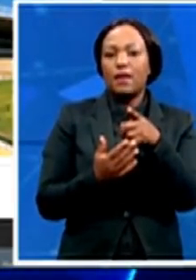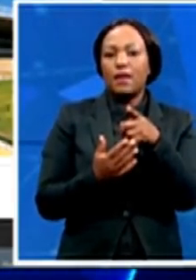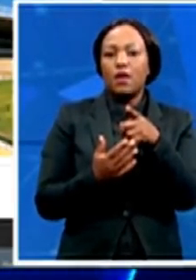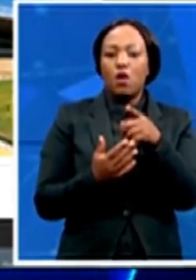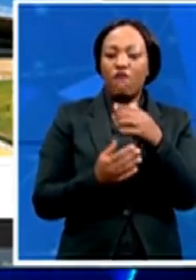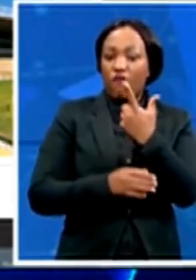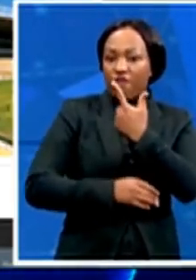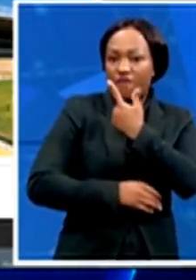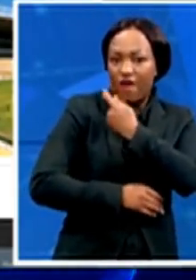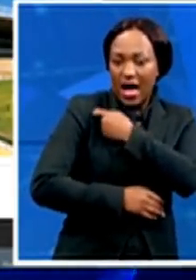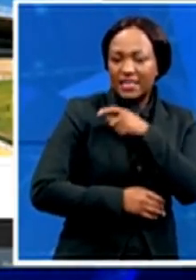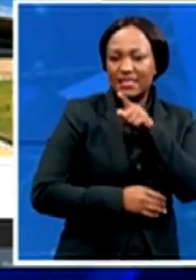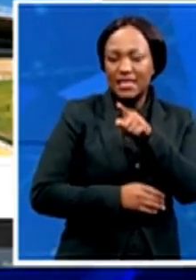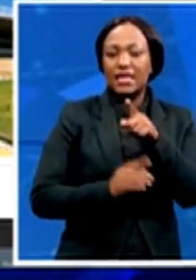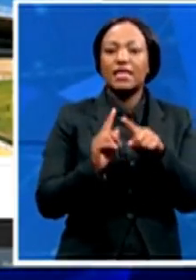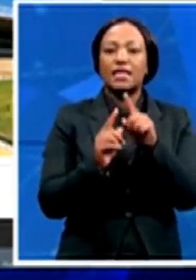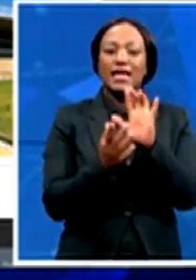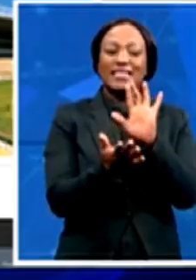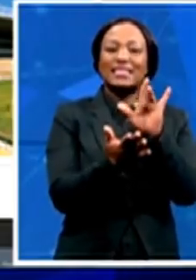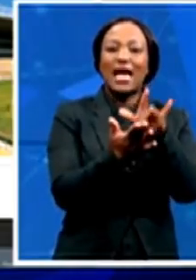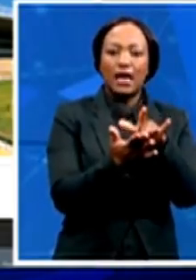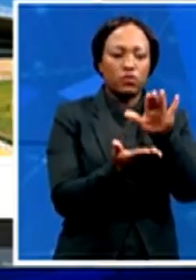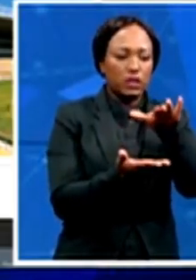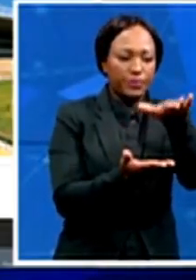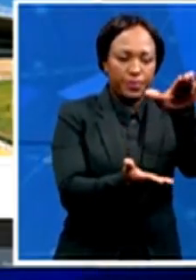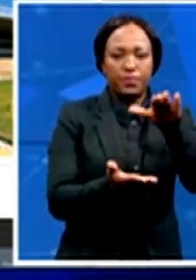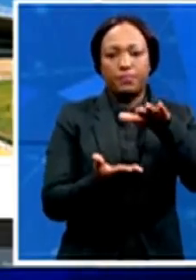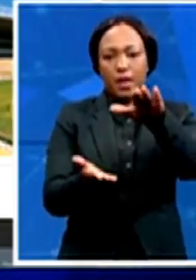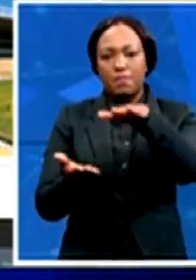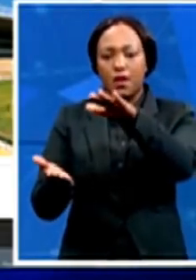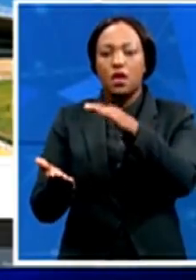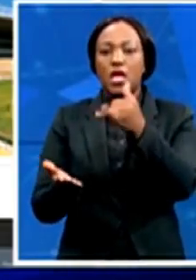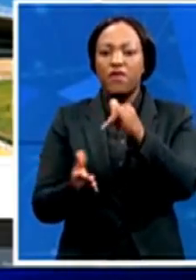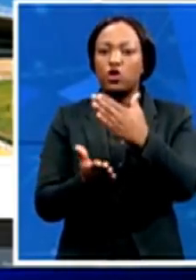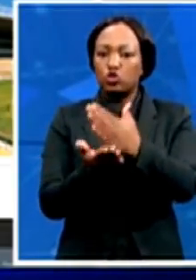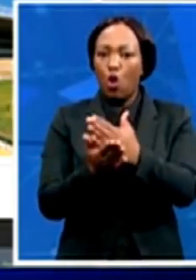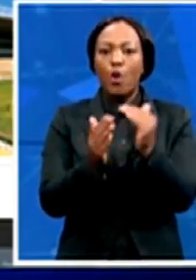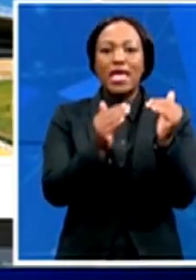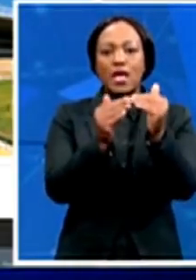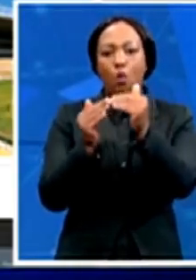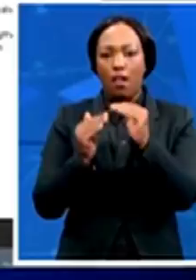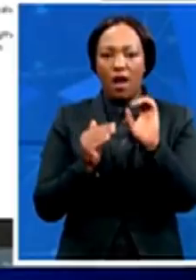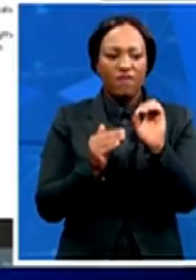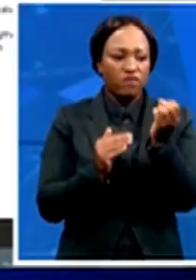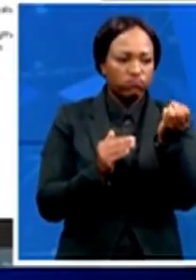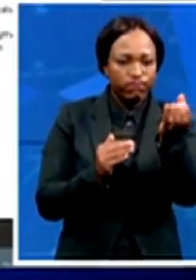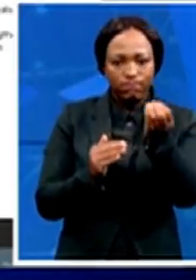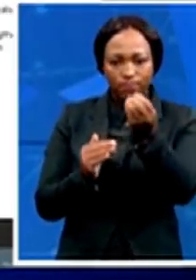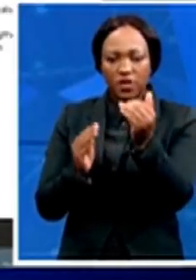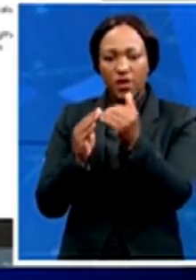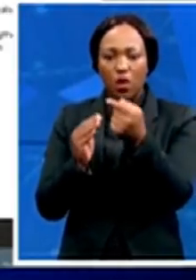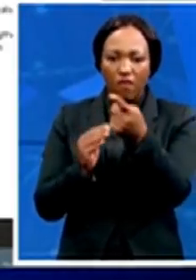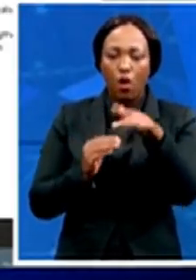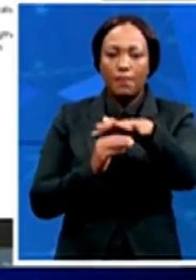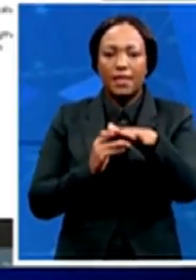we can guarantee that there is equal access or equity in access to vaccines to all sites across the province. This